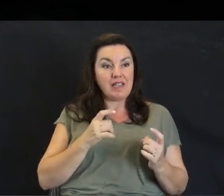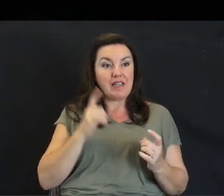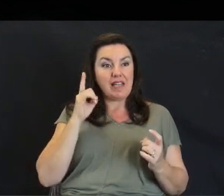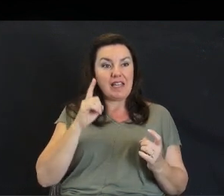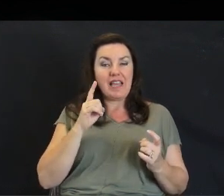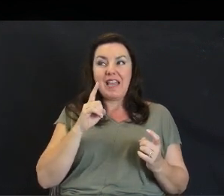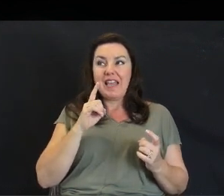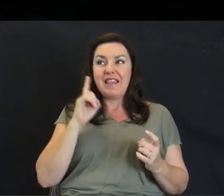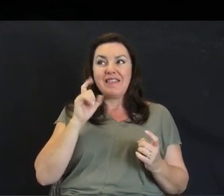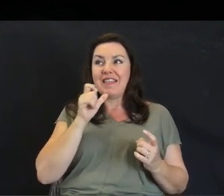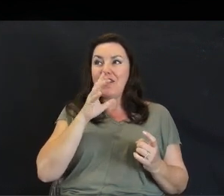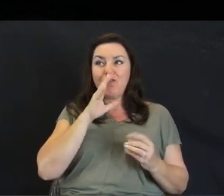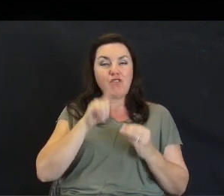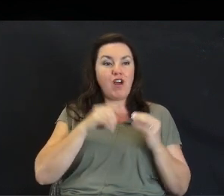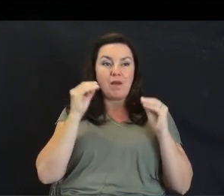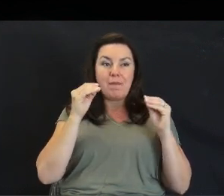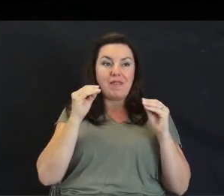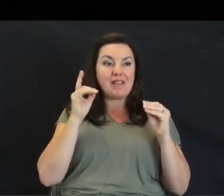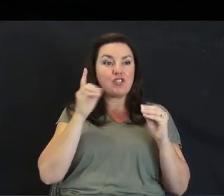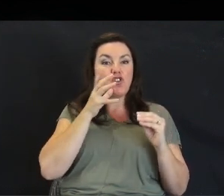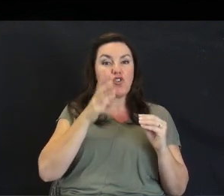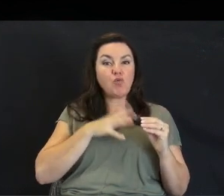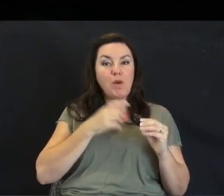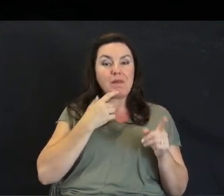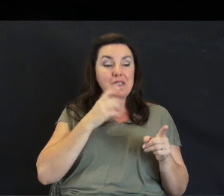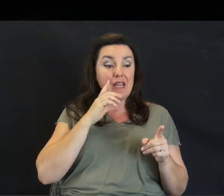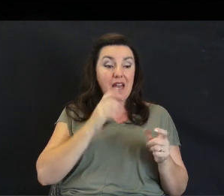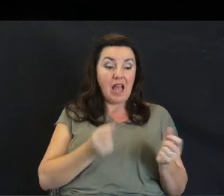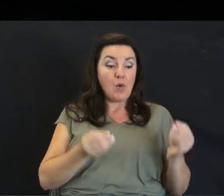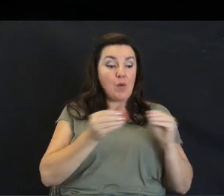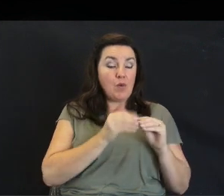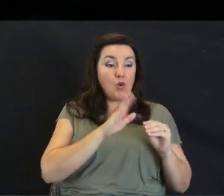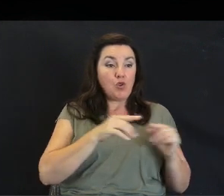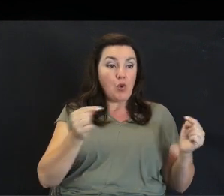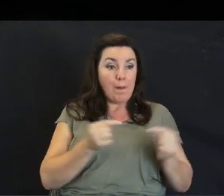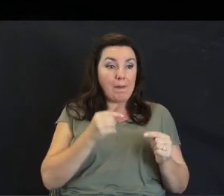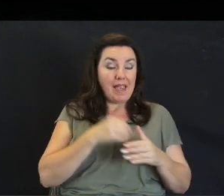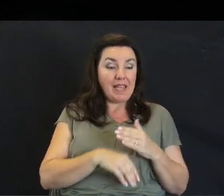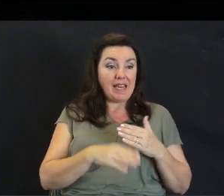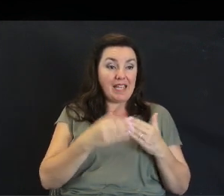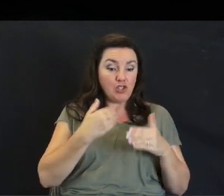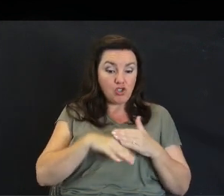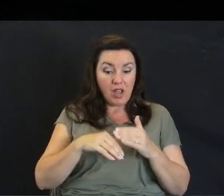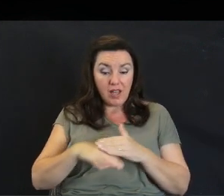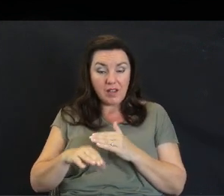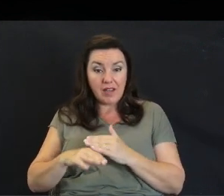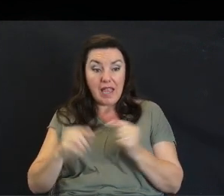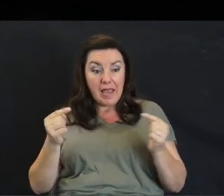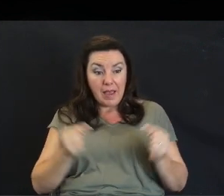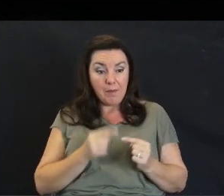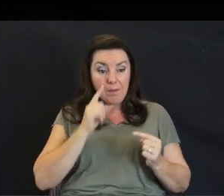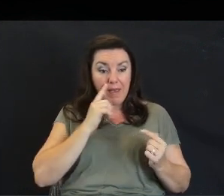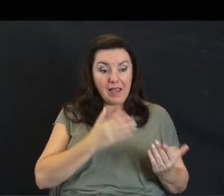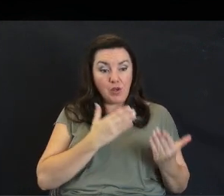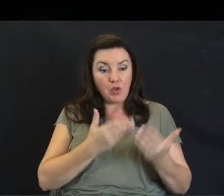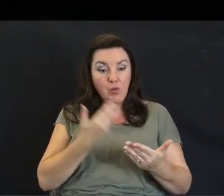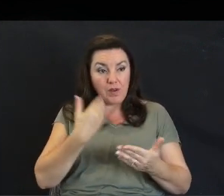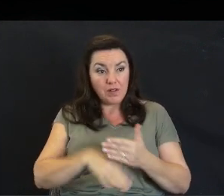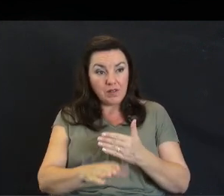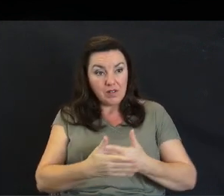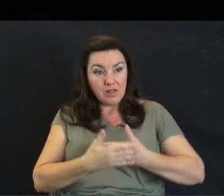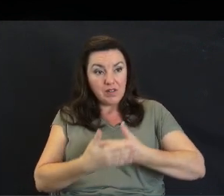But it's rarely taught on Listen to this To the woman he said I will surely multiply your pain And childbearing In pain you shall bring Four children